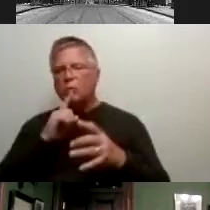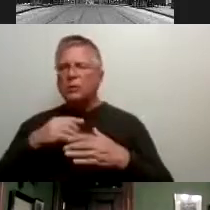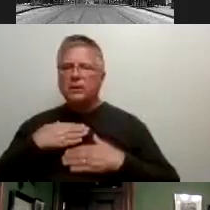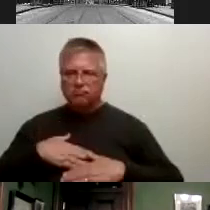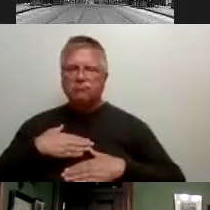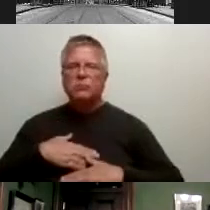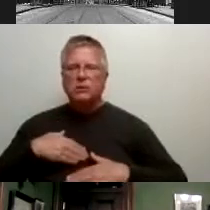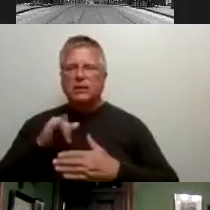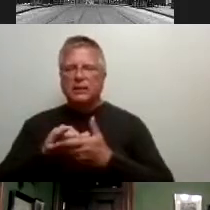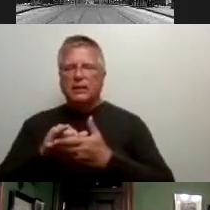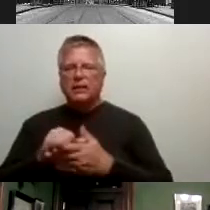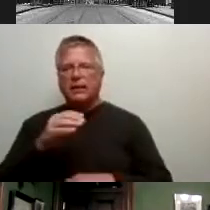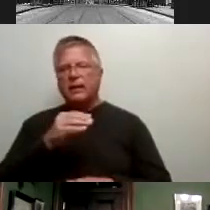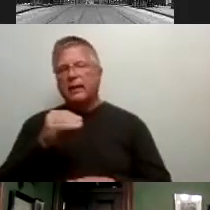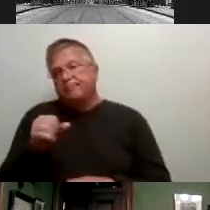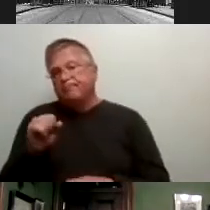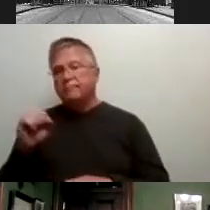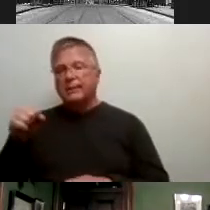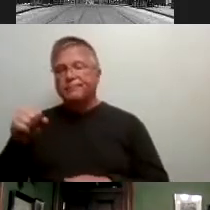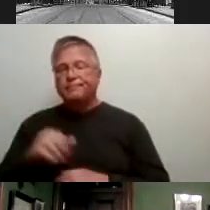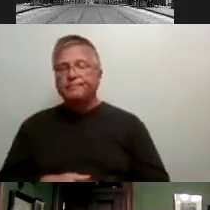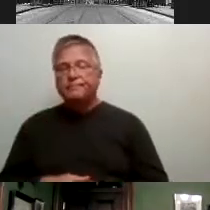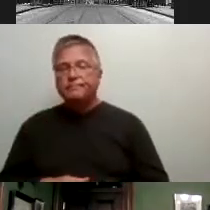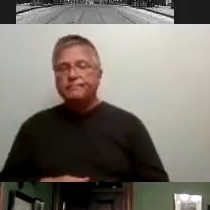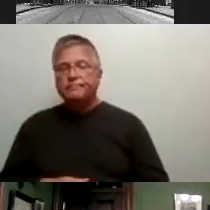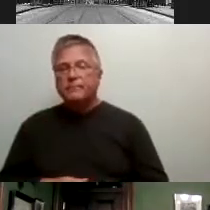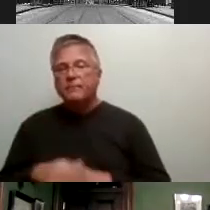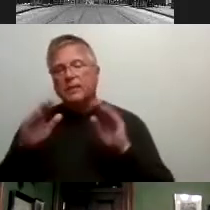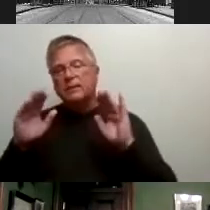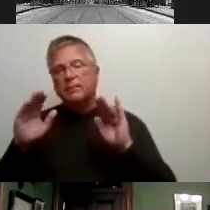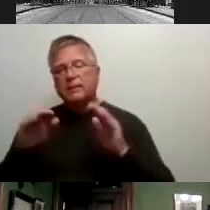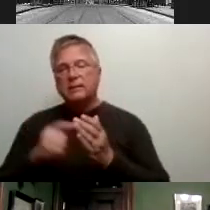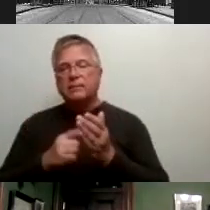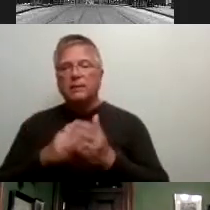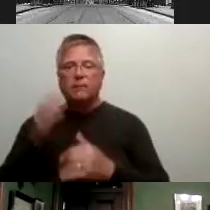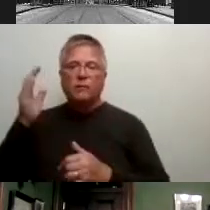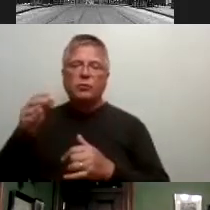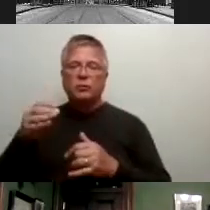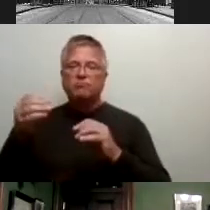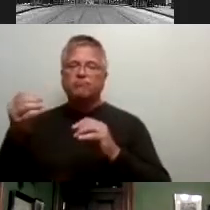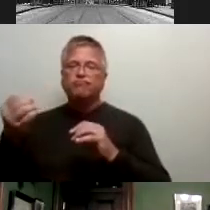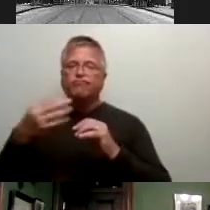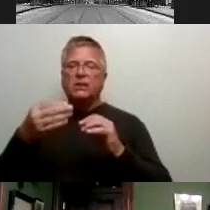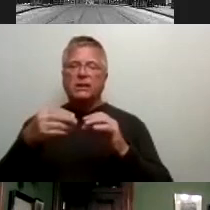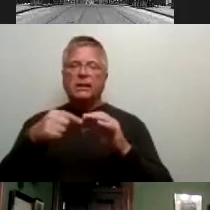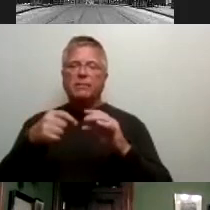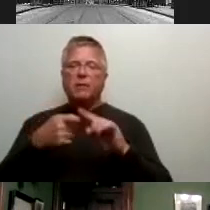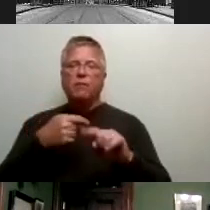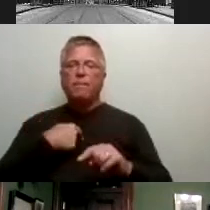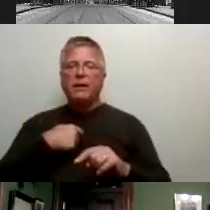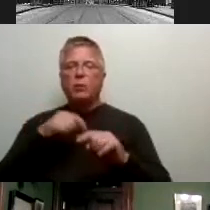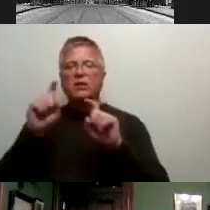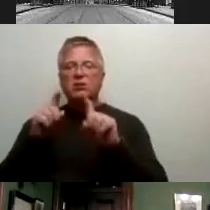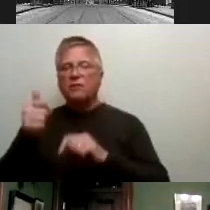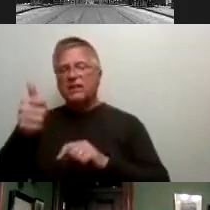that. And yeah, so you can expect at some point an email from me with not only the survey for you to fill